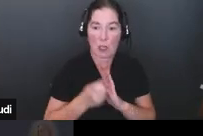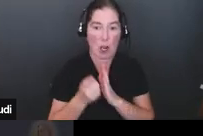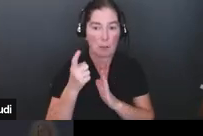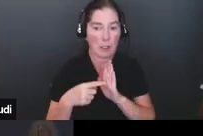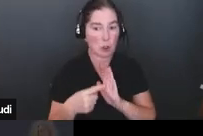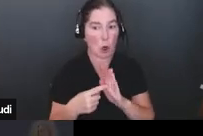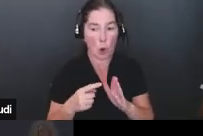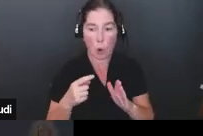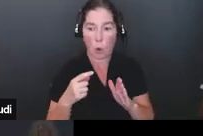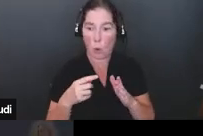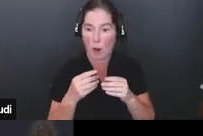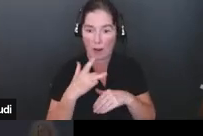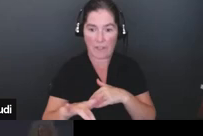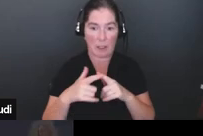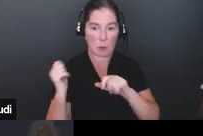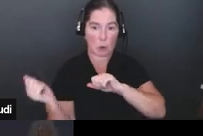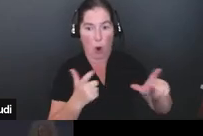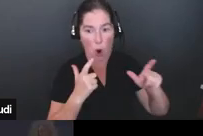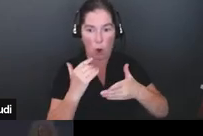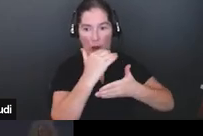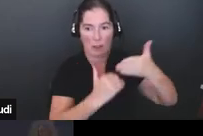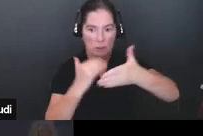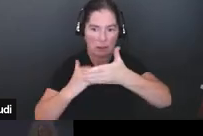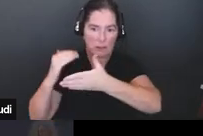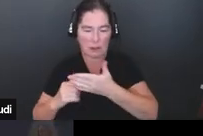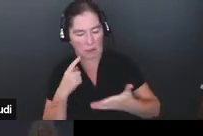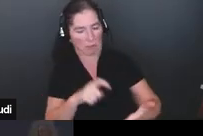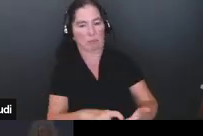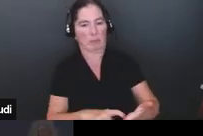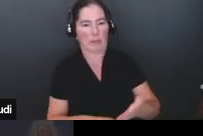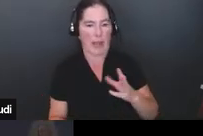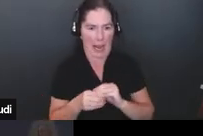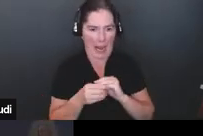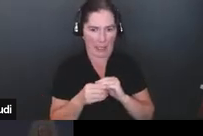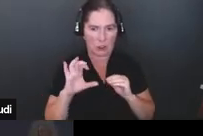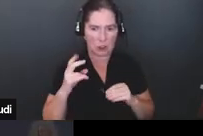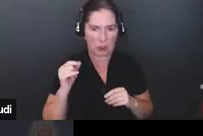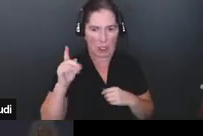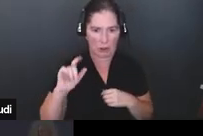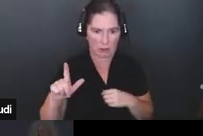everybody's list. So I can force it to show up for everybody. So when I click add,